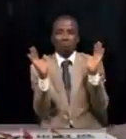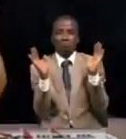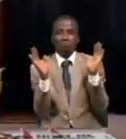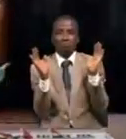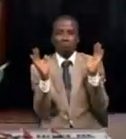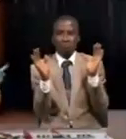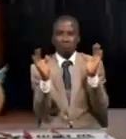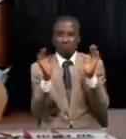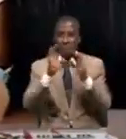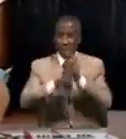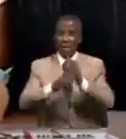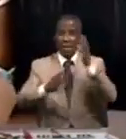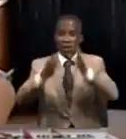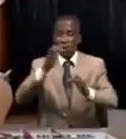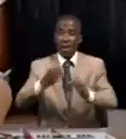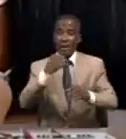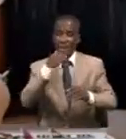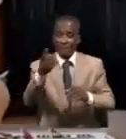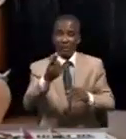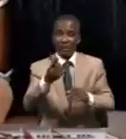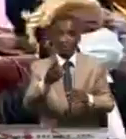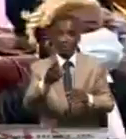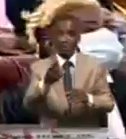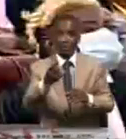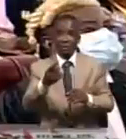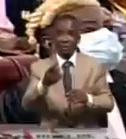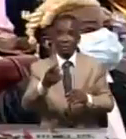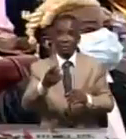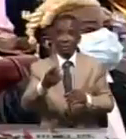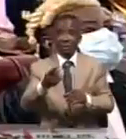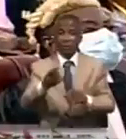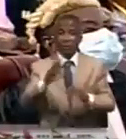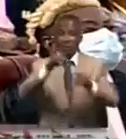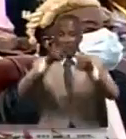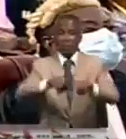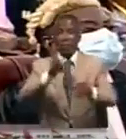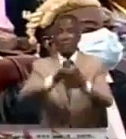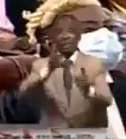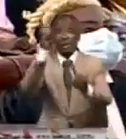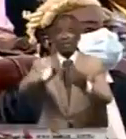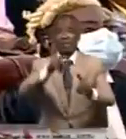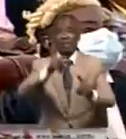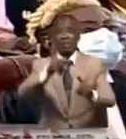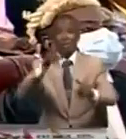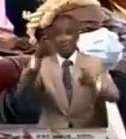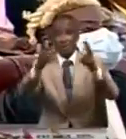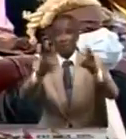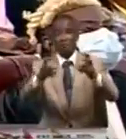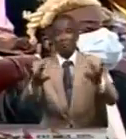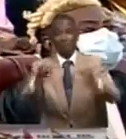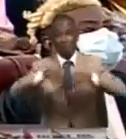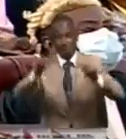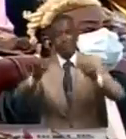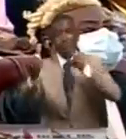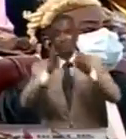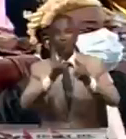Whether if the court rules in respect of his application, he will still testify or he will not testify. My